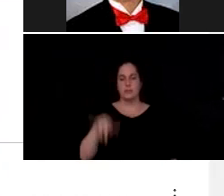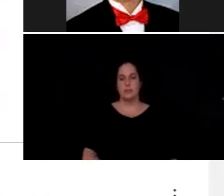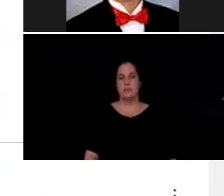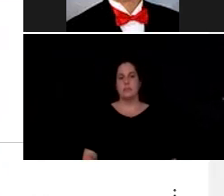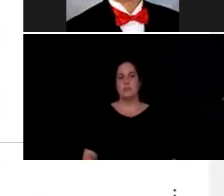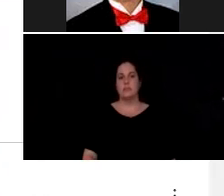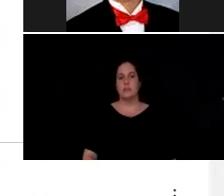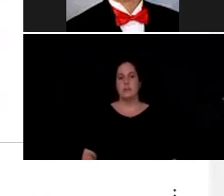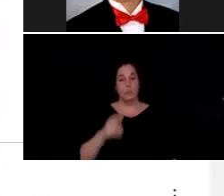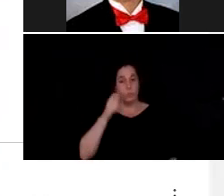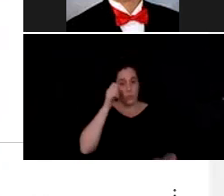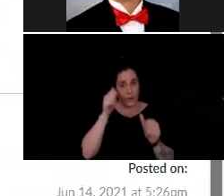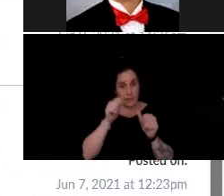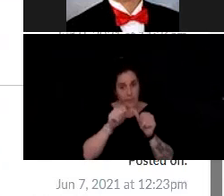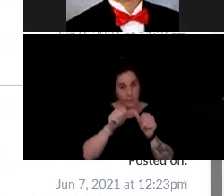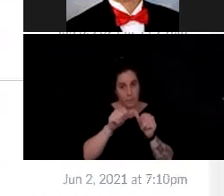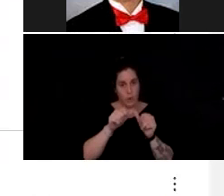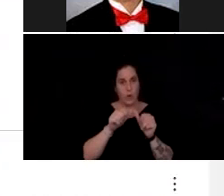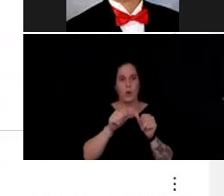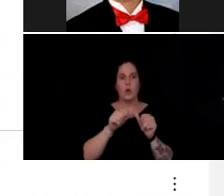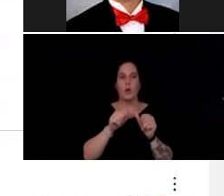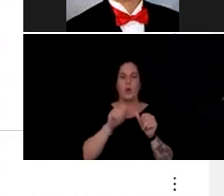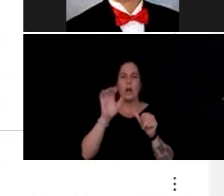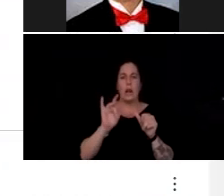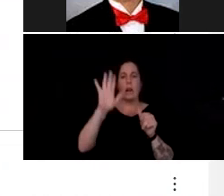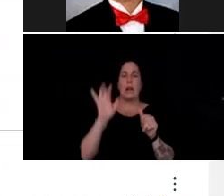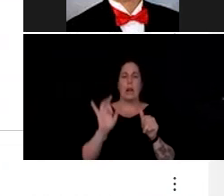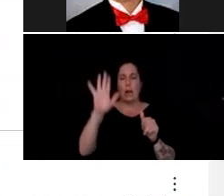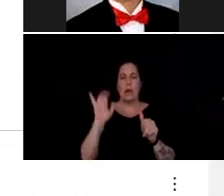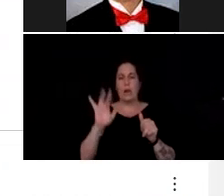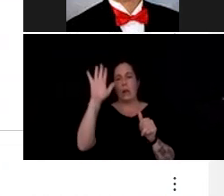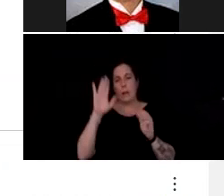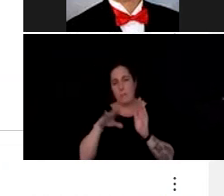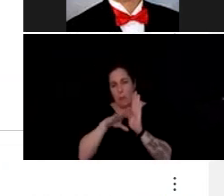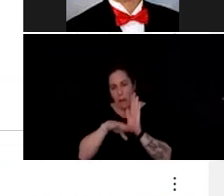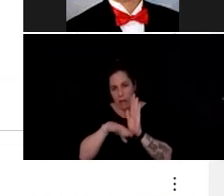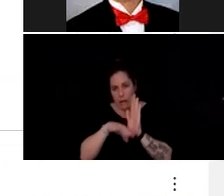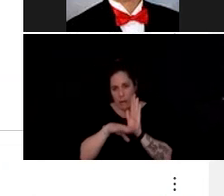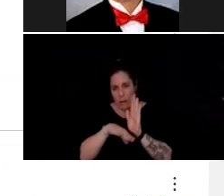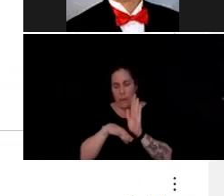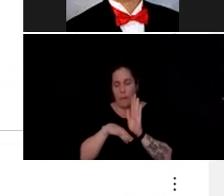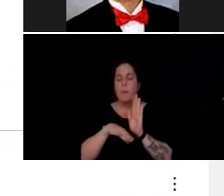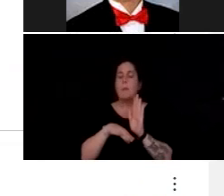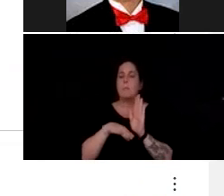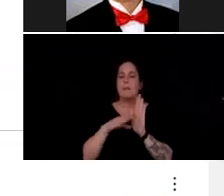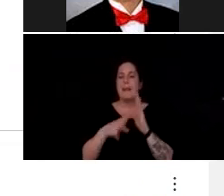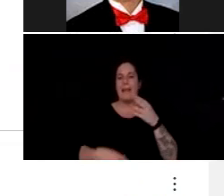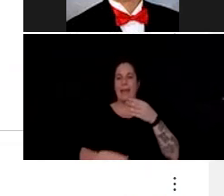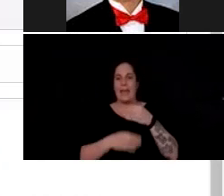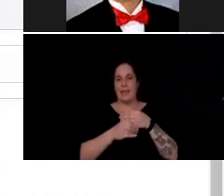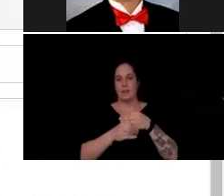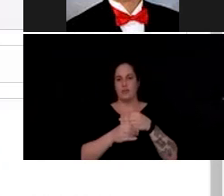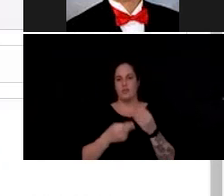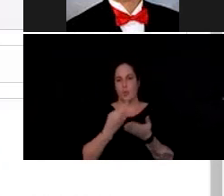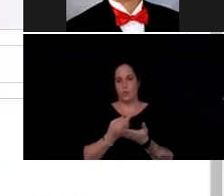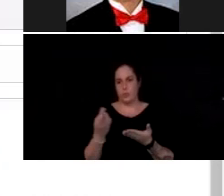And if you recall, all the way down at the bottom, there's a link to extra resources.